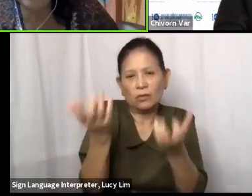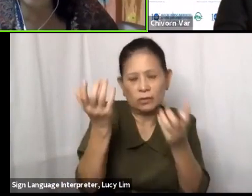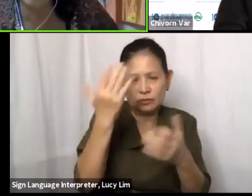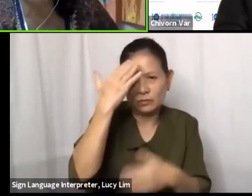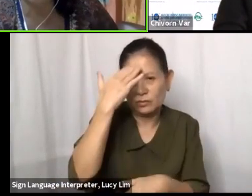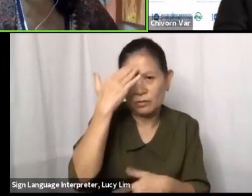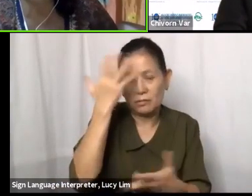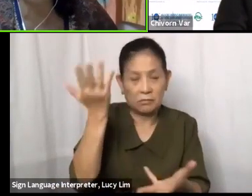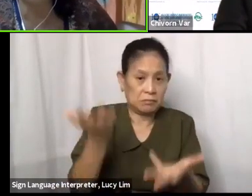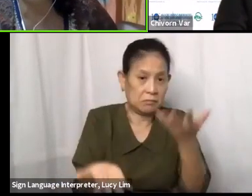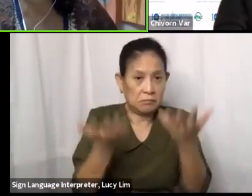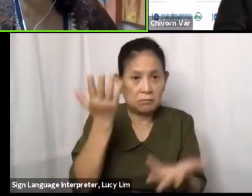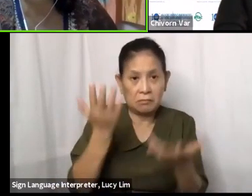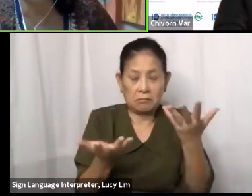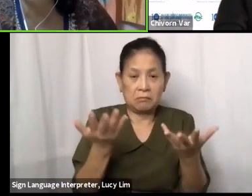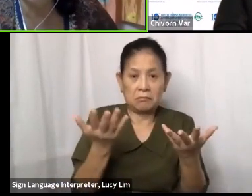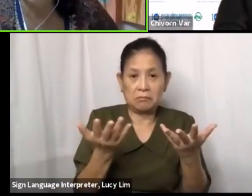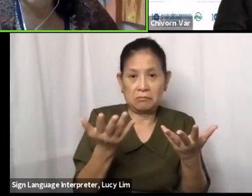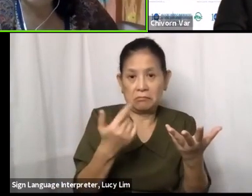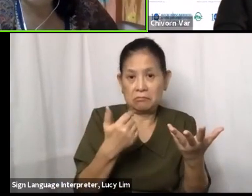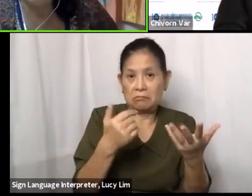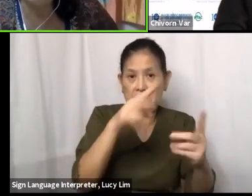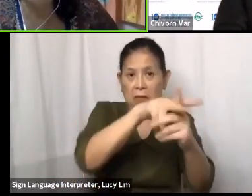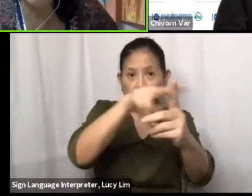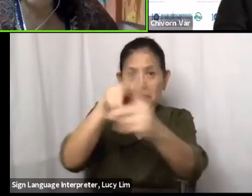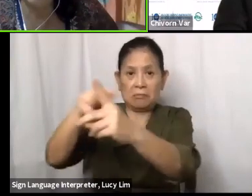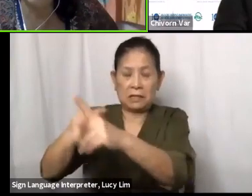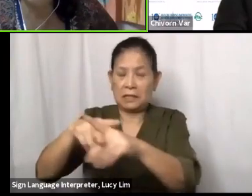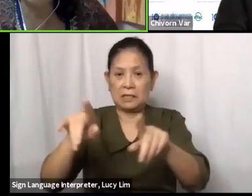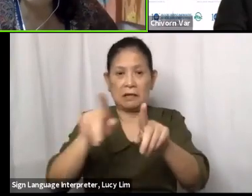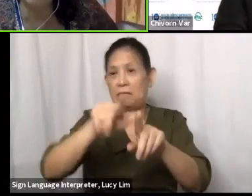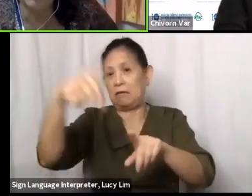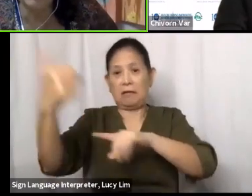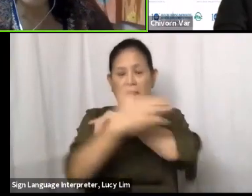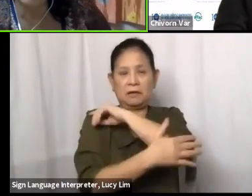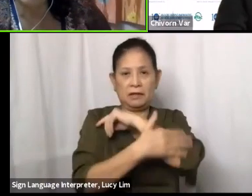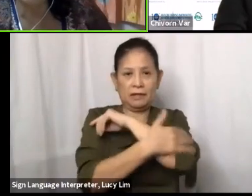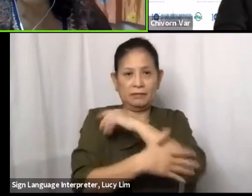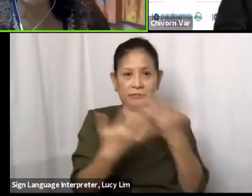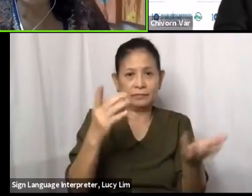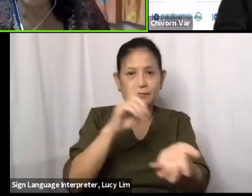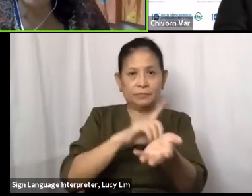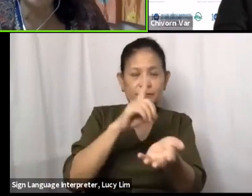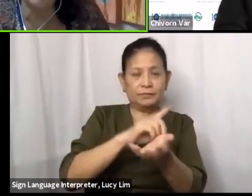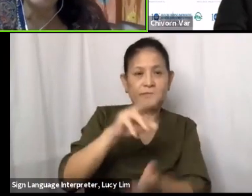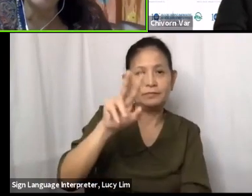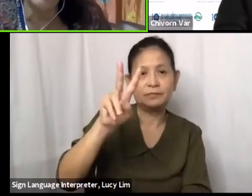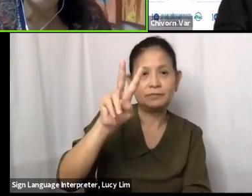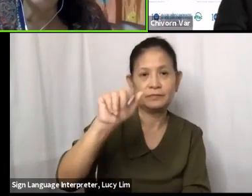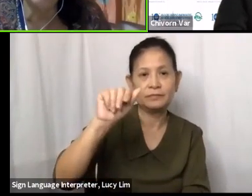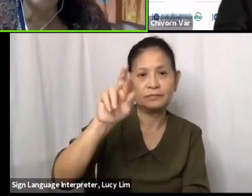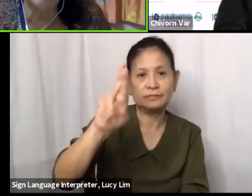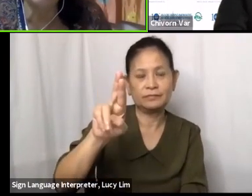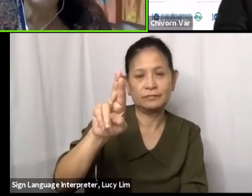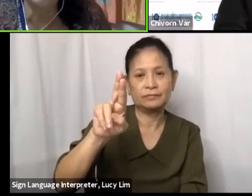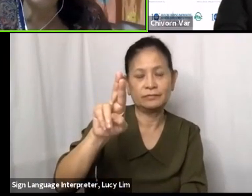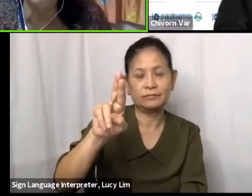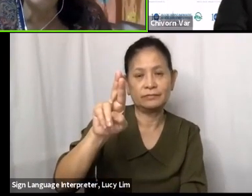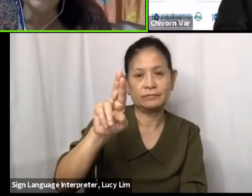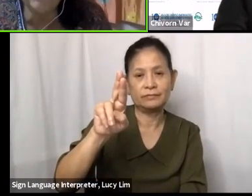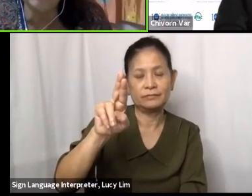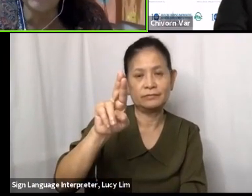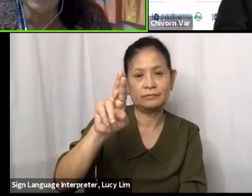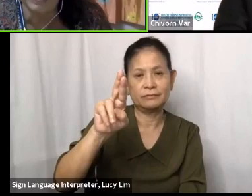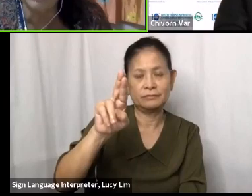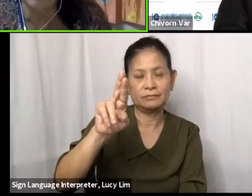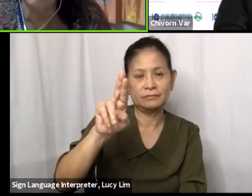maybe that applies to other countries as well. So Dr. Barr, can you speak for Cambodia, and then perhaps